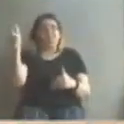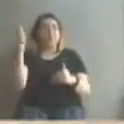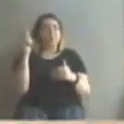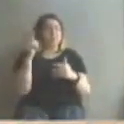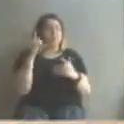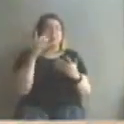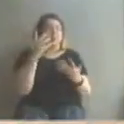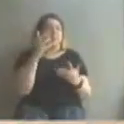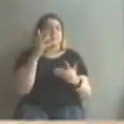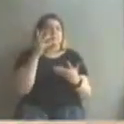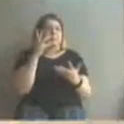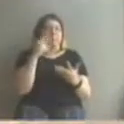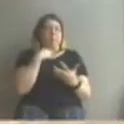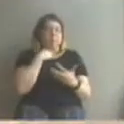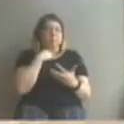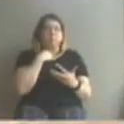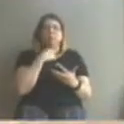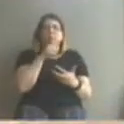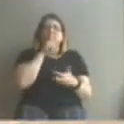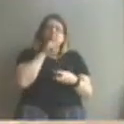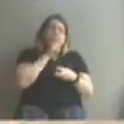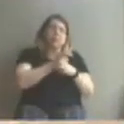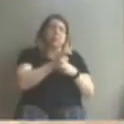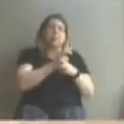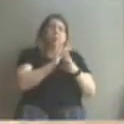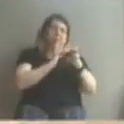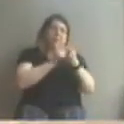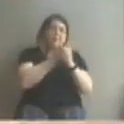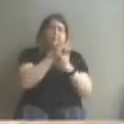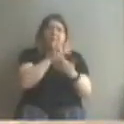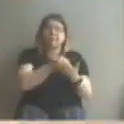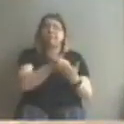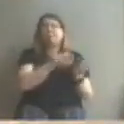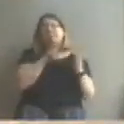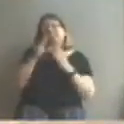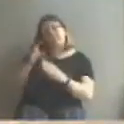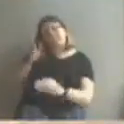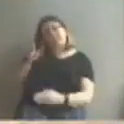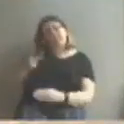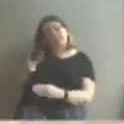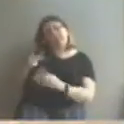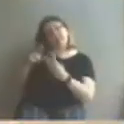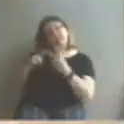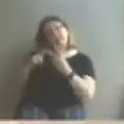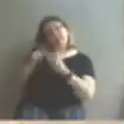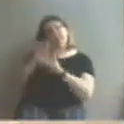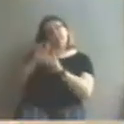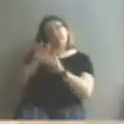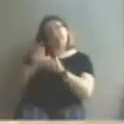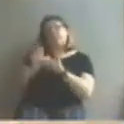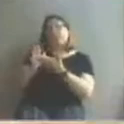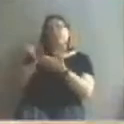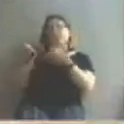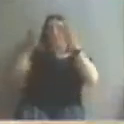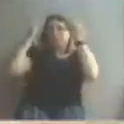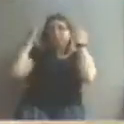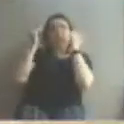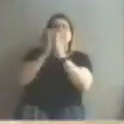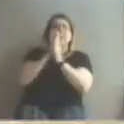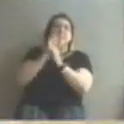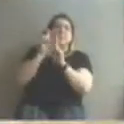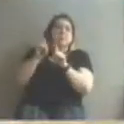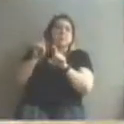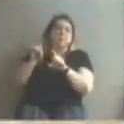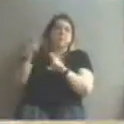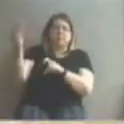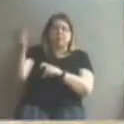and it's making it very difficult for us to recover that. The second piece is schools have overwhelmingly asked for assessments to